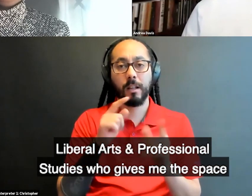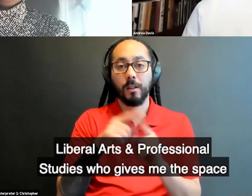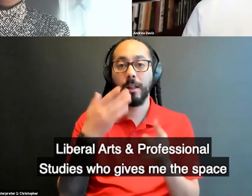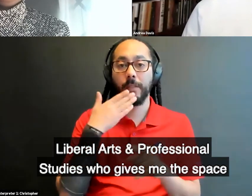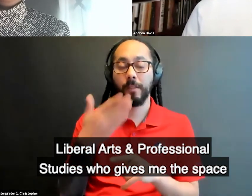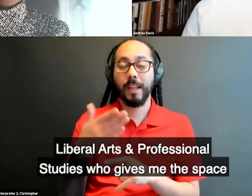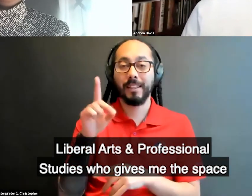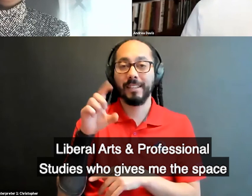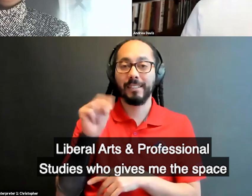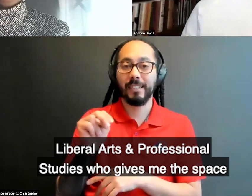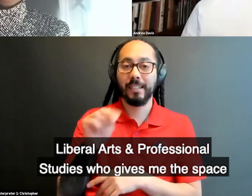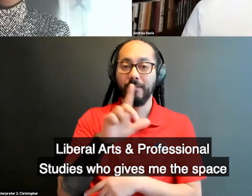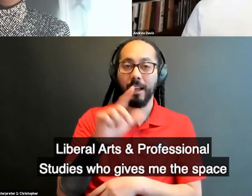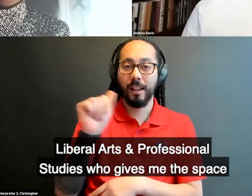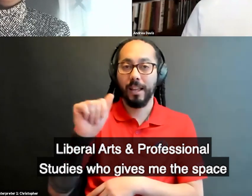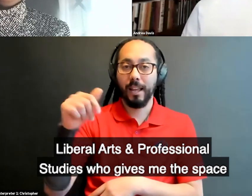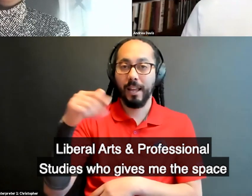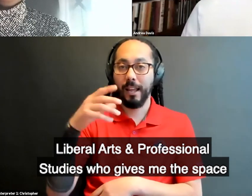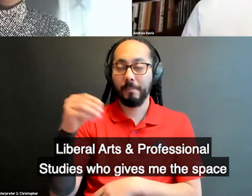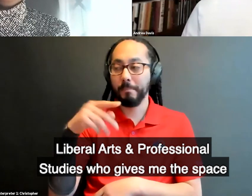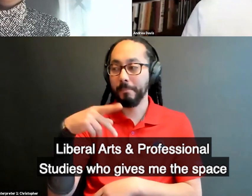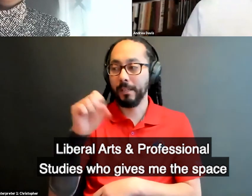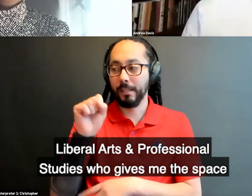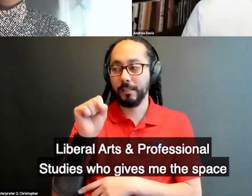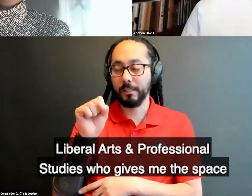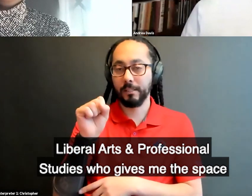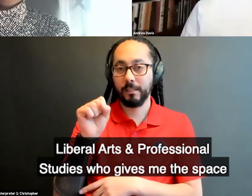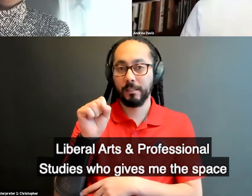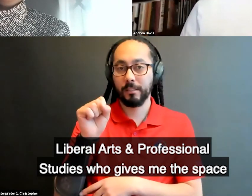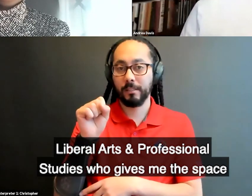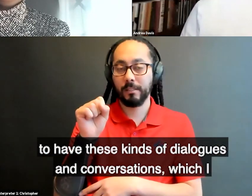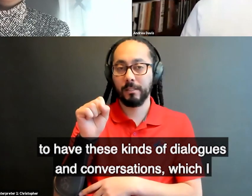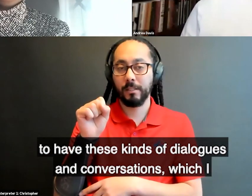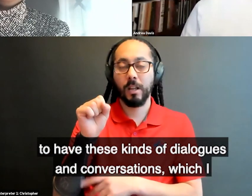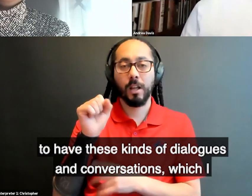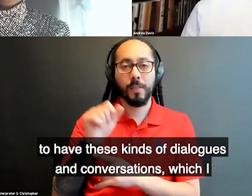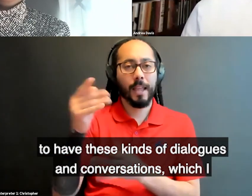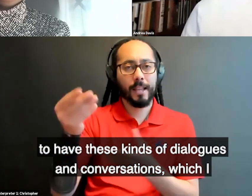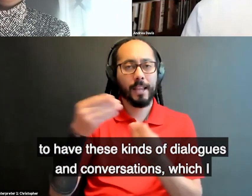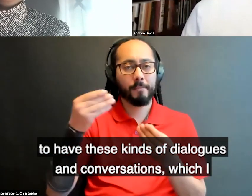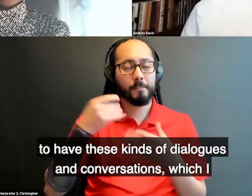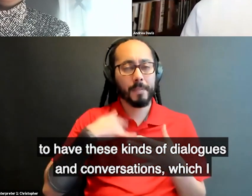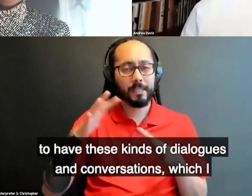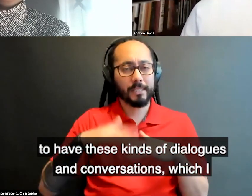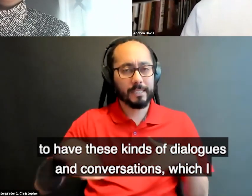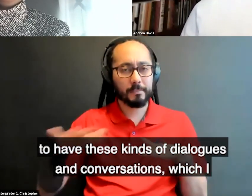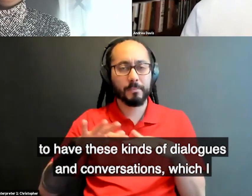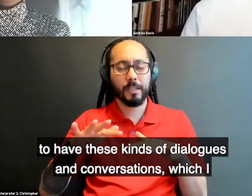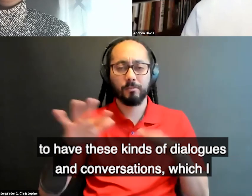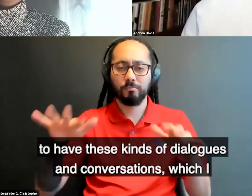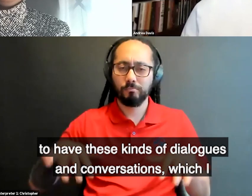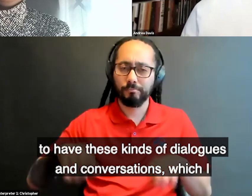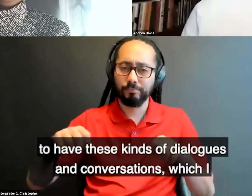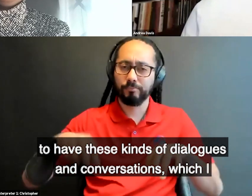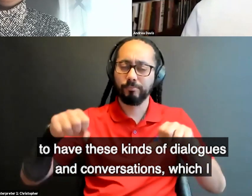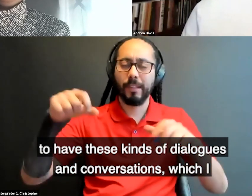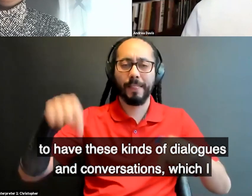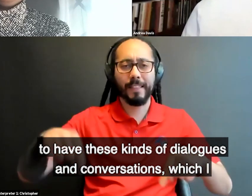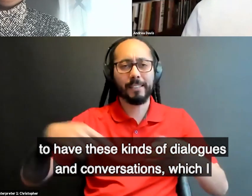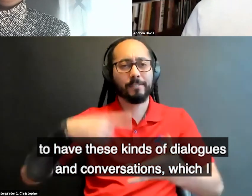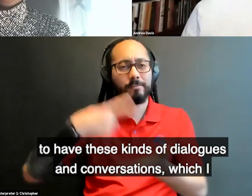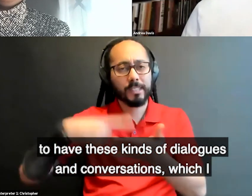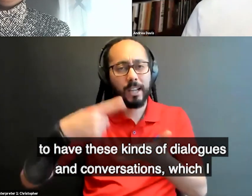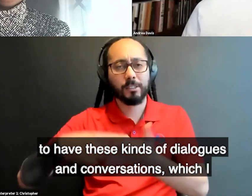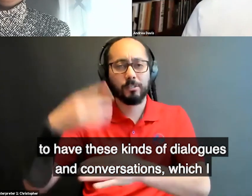Professional Studies, who gives me the space to have these kinds of dialogues and